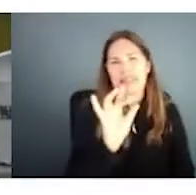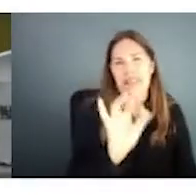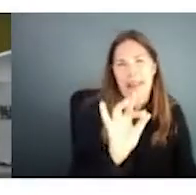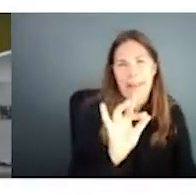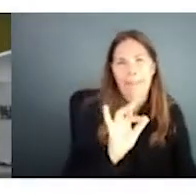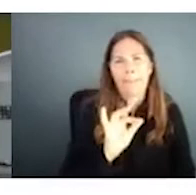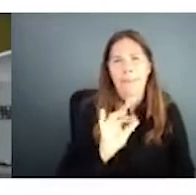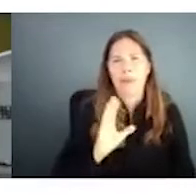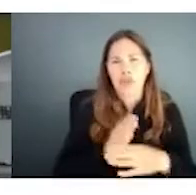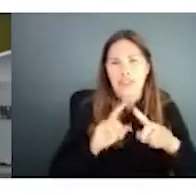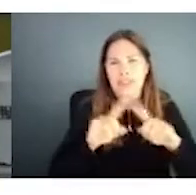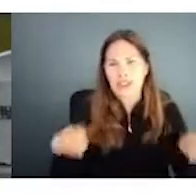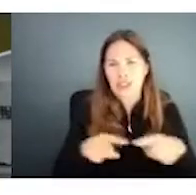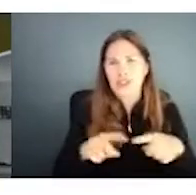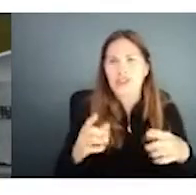share.